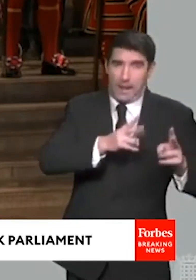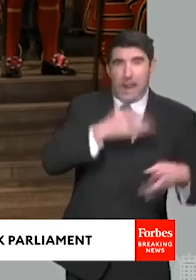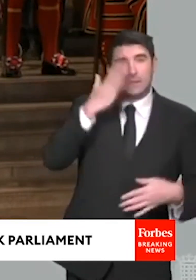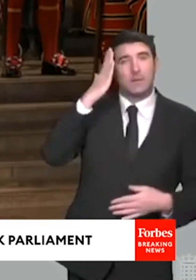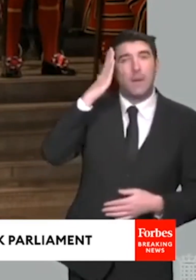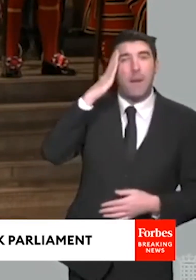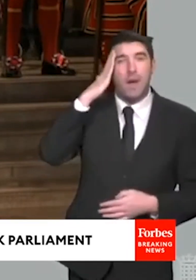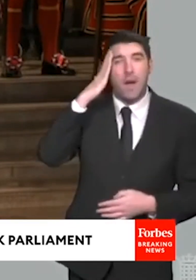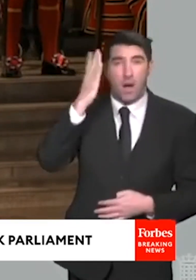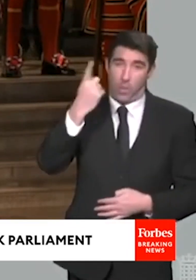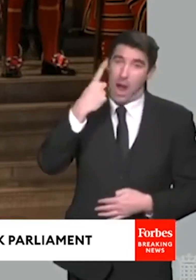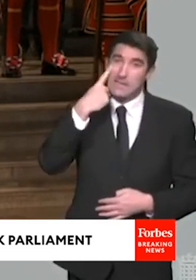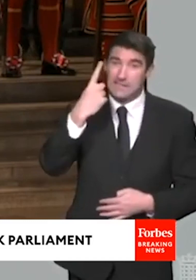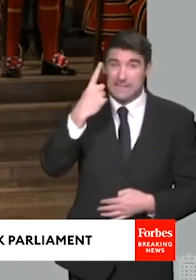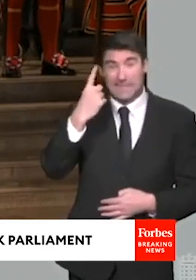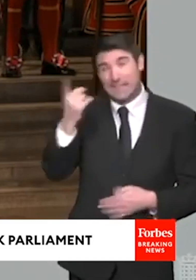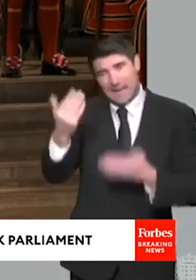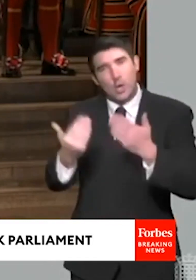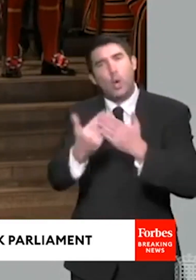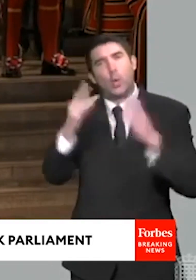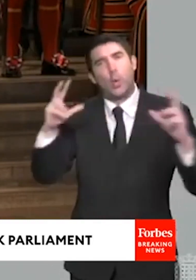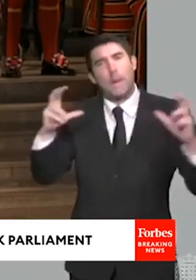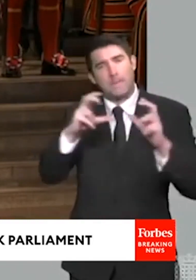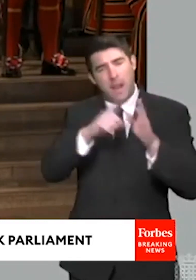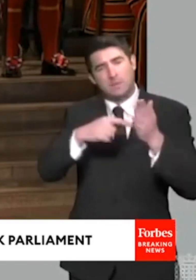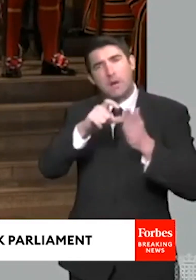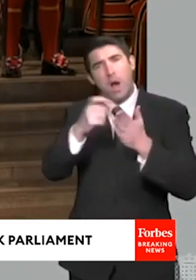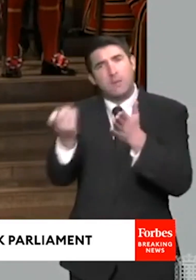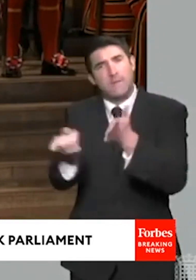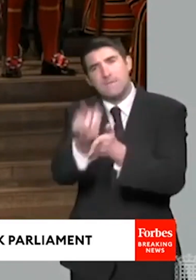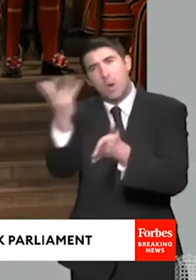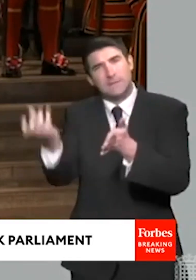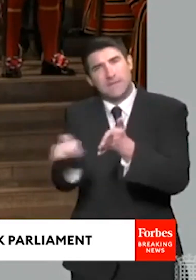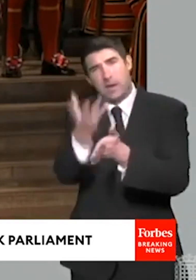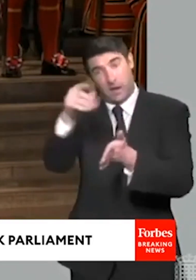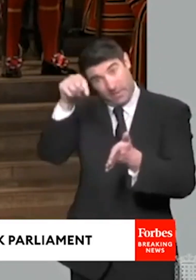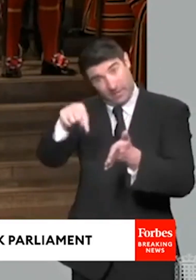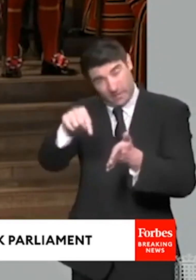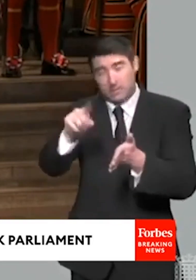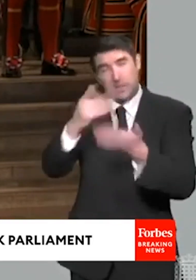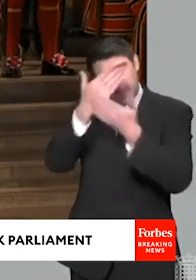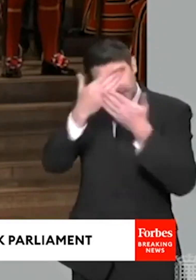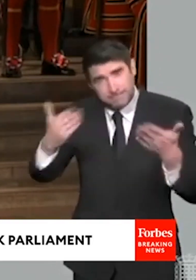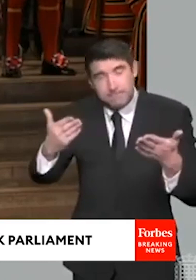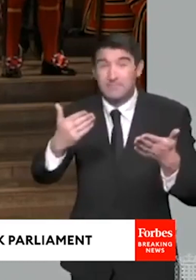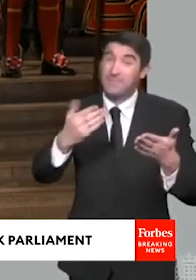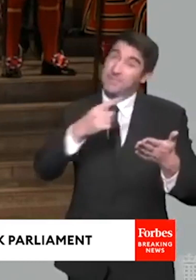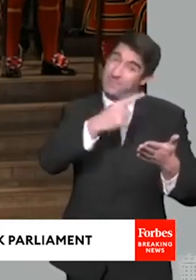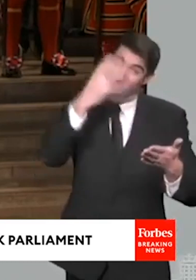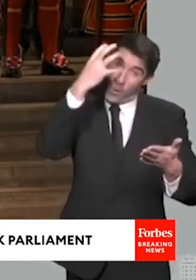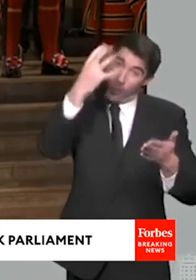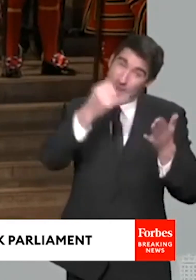from the fountain in New Palace Yard, which commemorates the late Queen's Silver